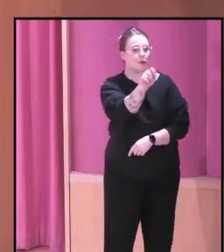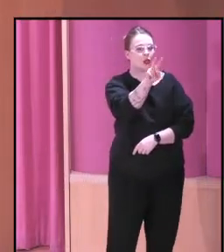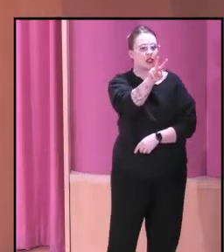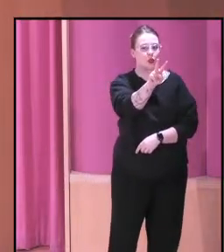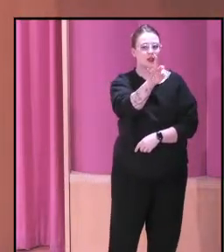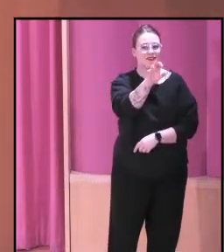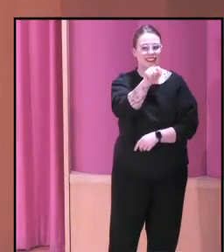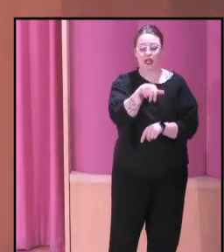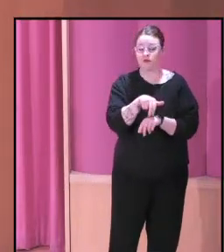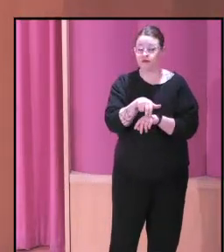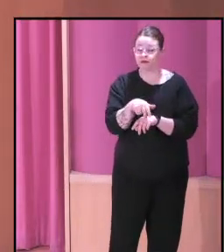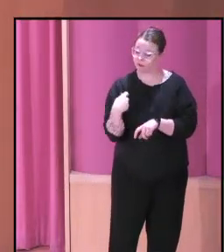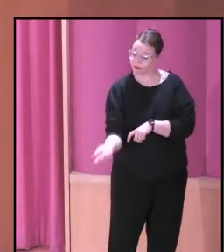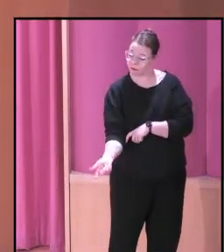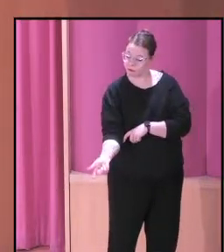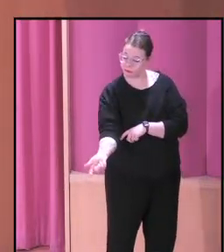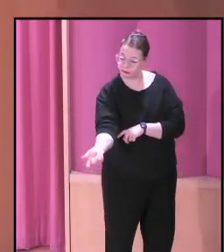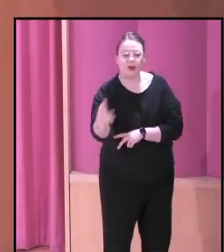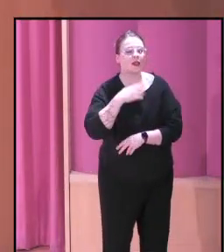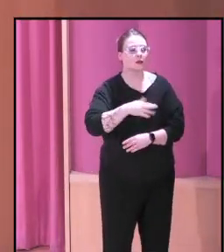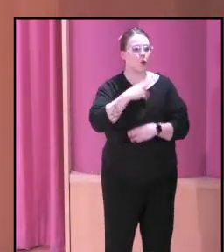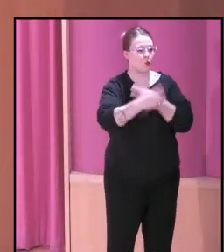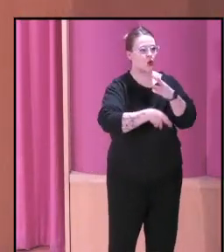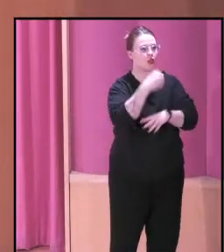Guinness Book of World Records.